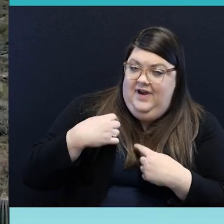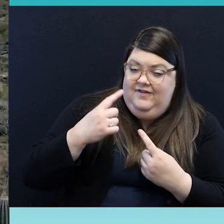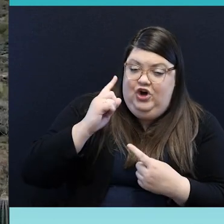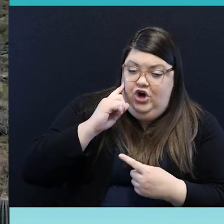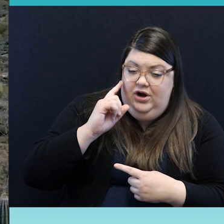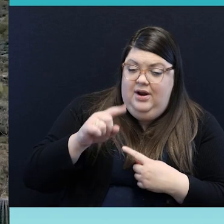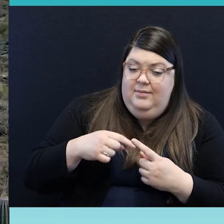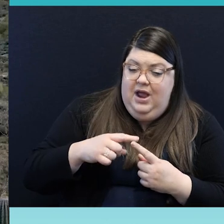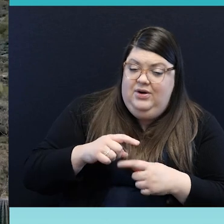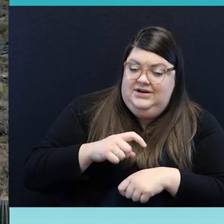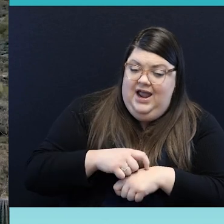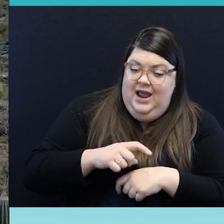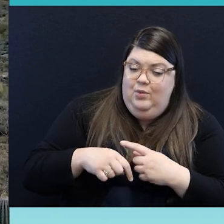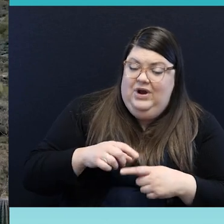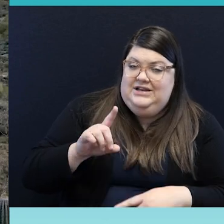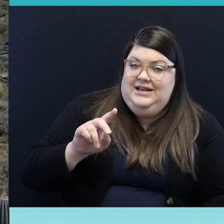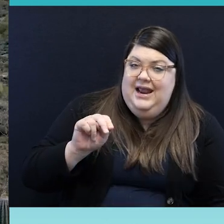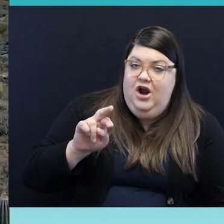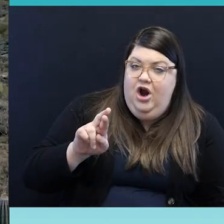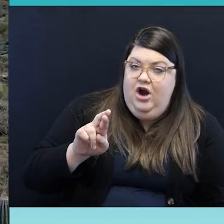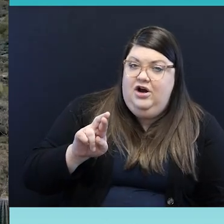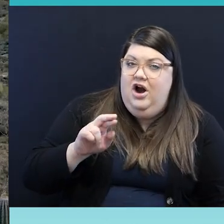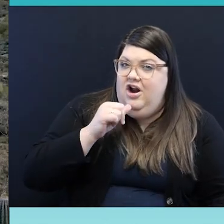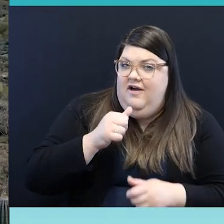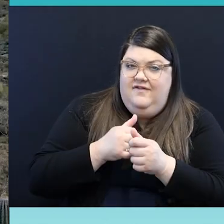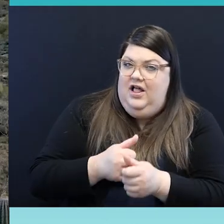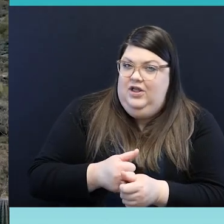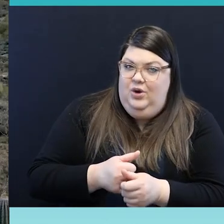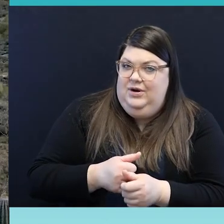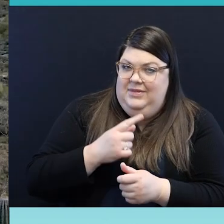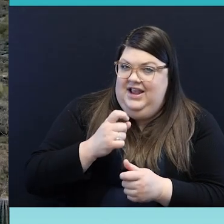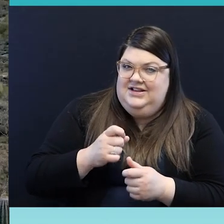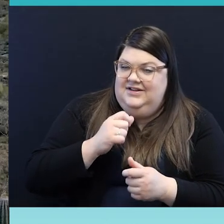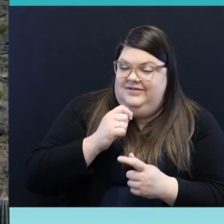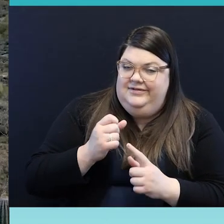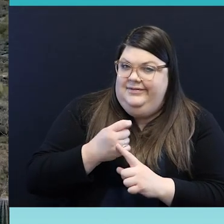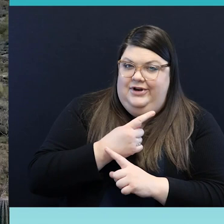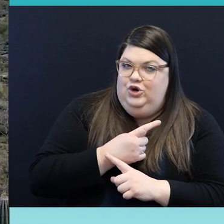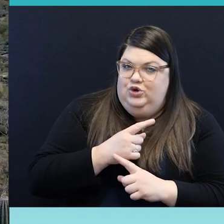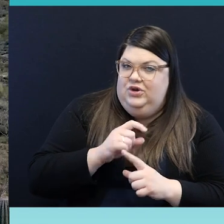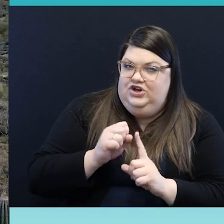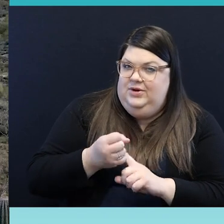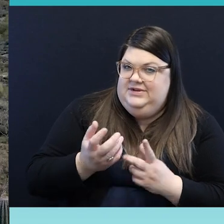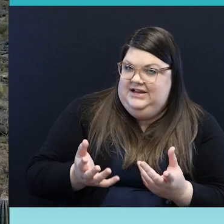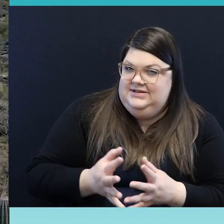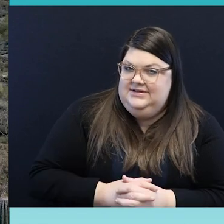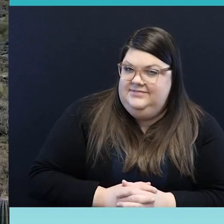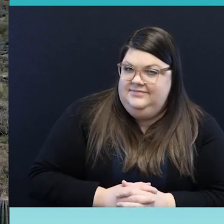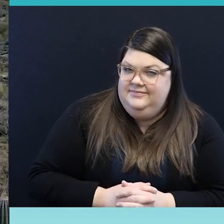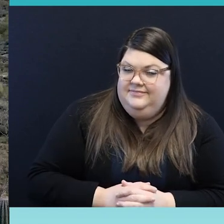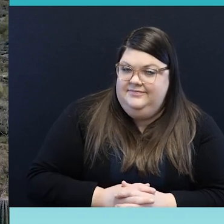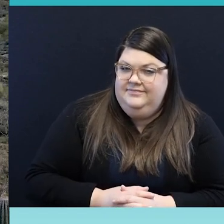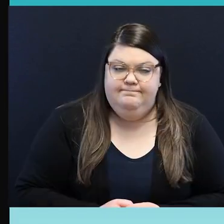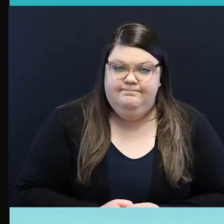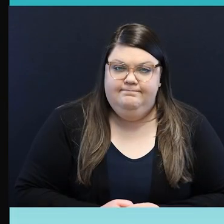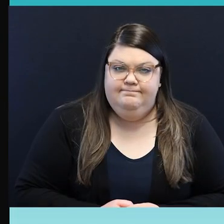heard of a time when a DNR or medical directives are not followed due to unusual circumstances of some sort.